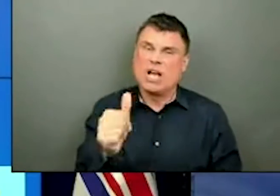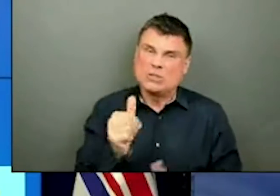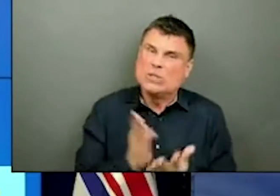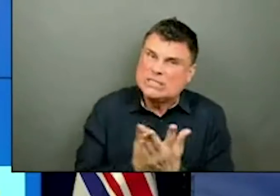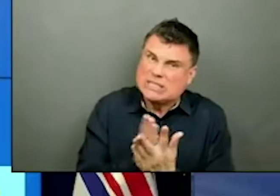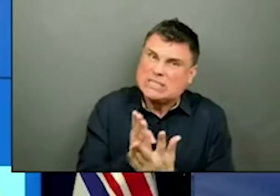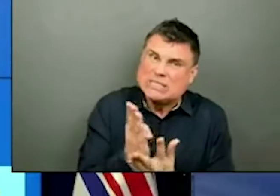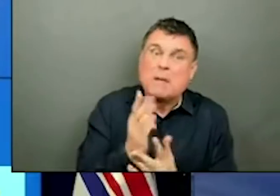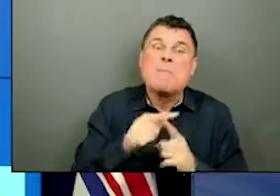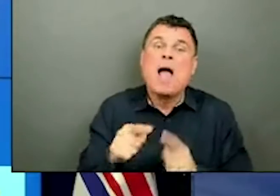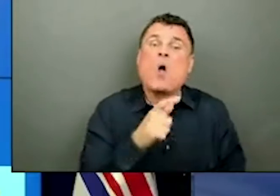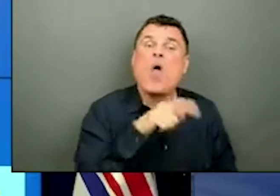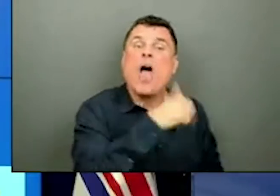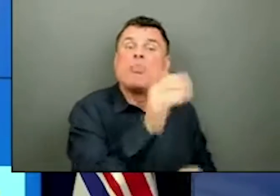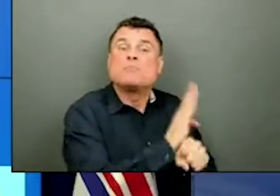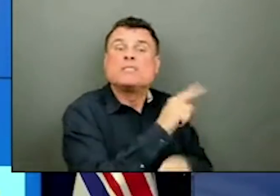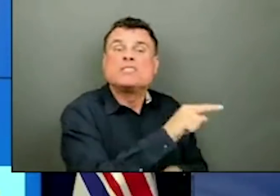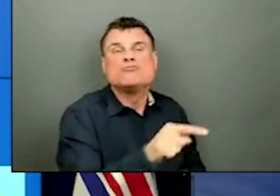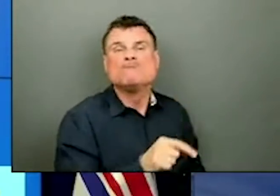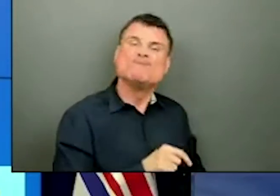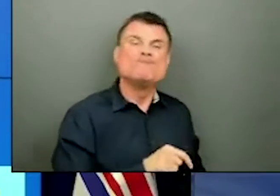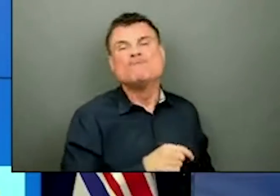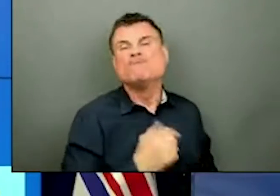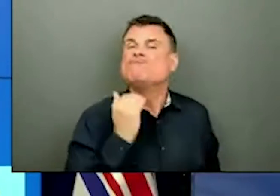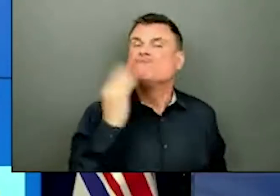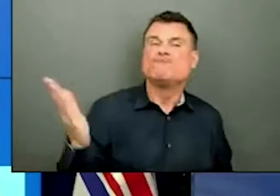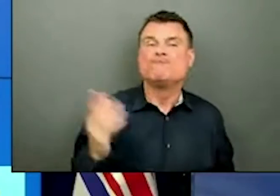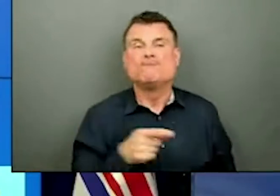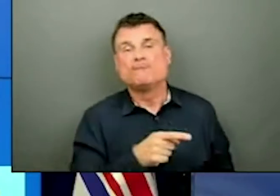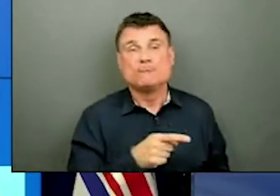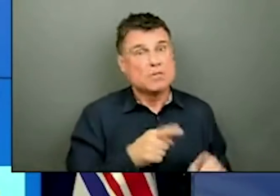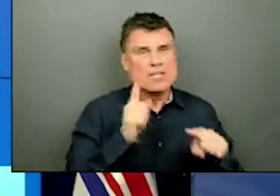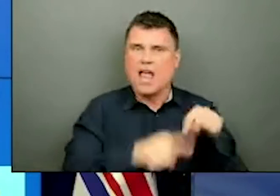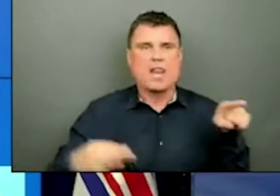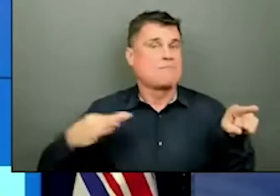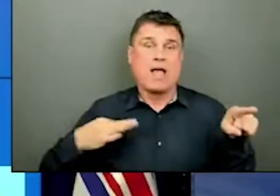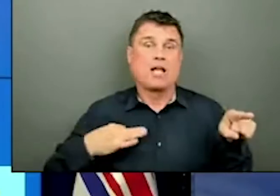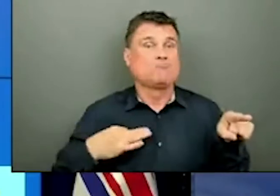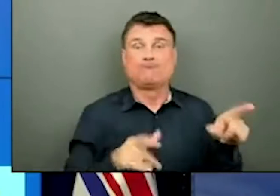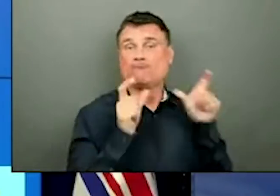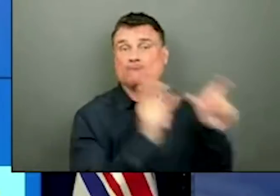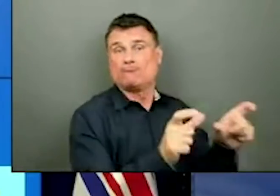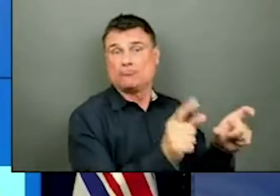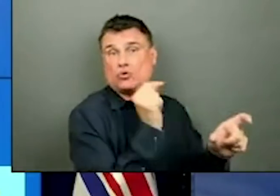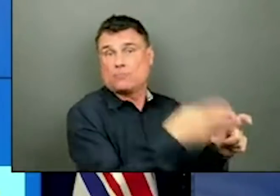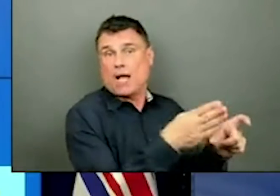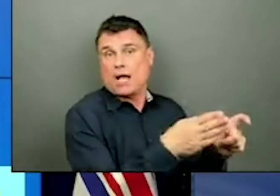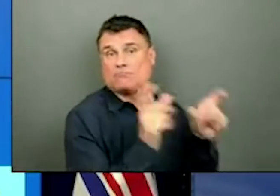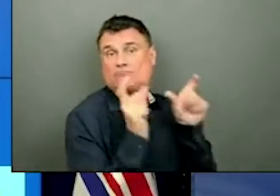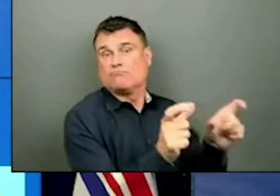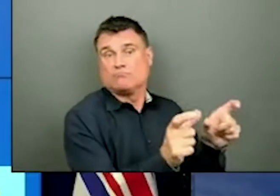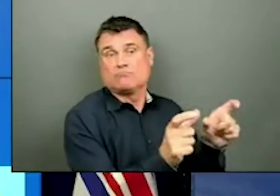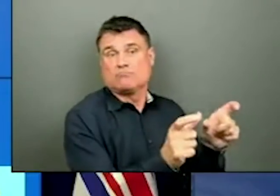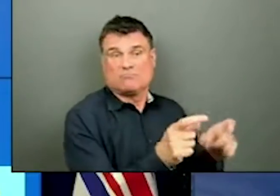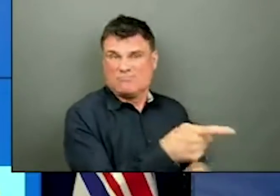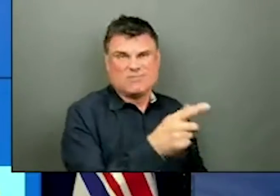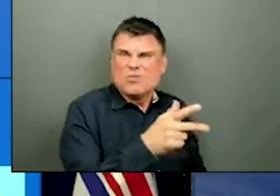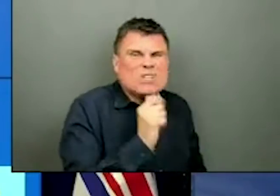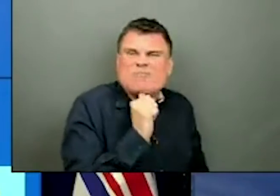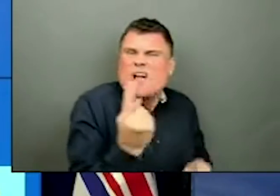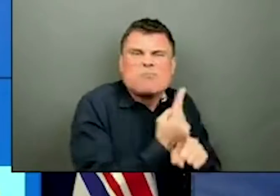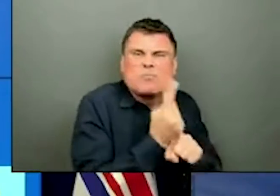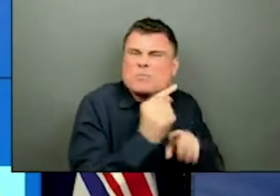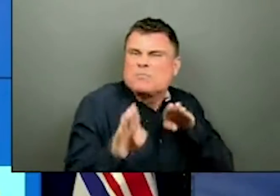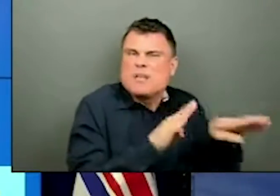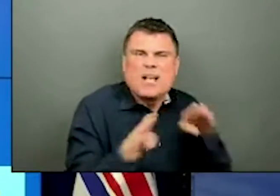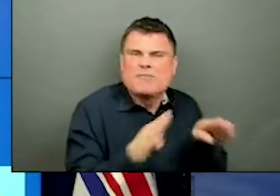are in non-compliance, they can apply for this program. We are not going to be supporting bad behavior, and certainly there's a handful